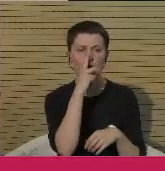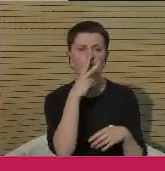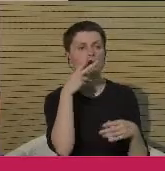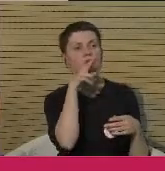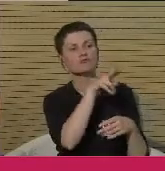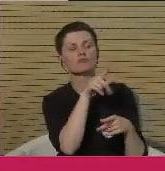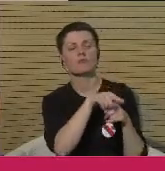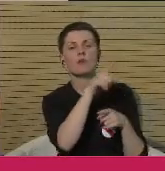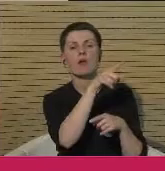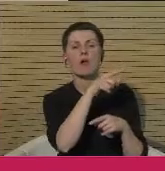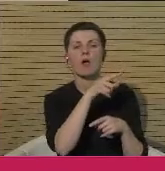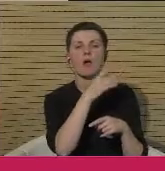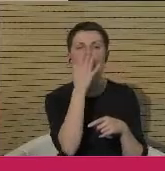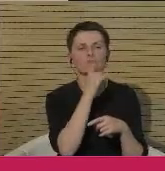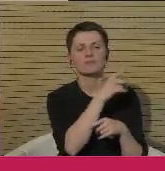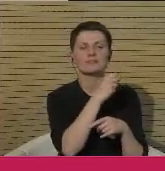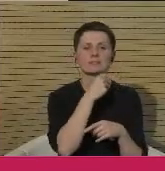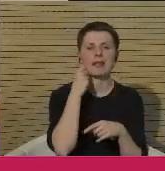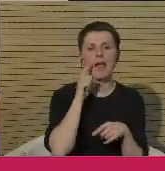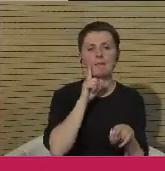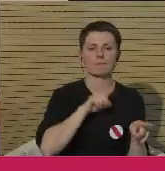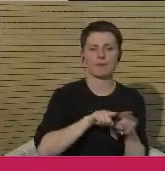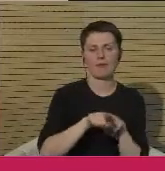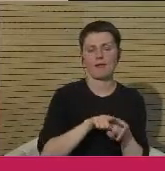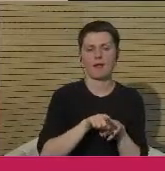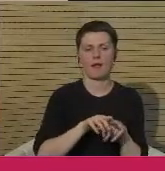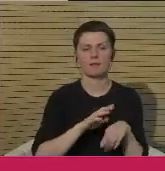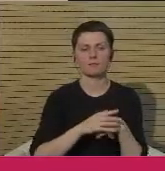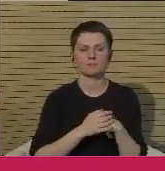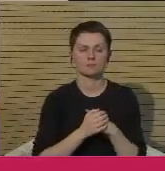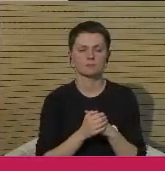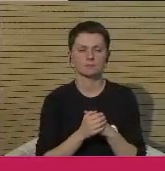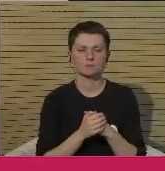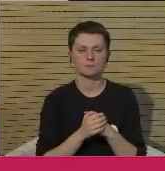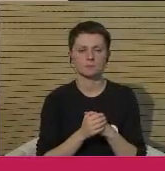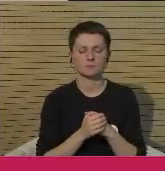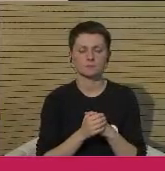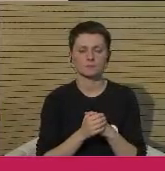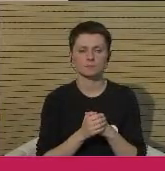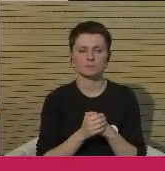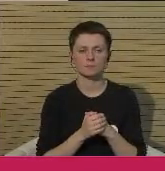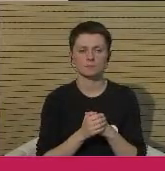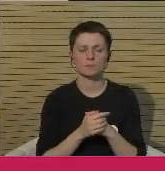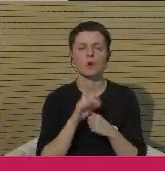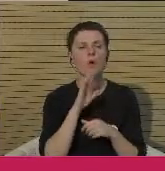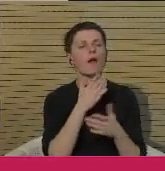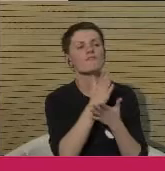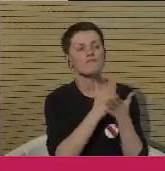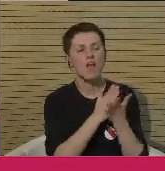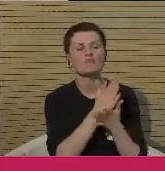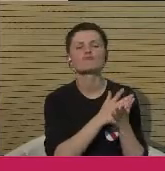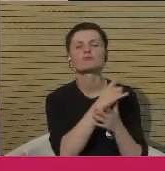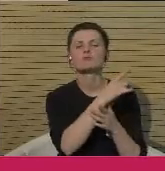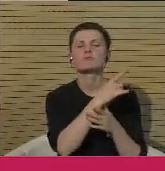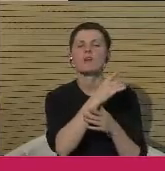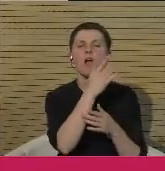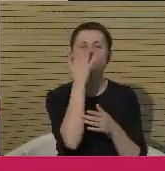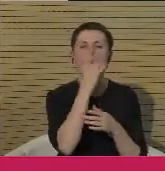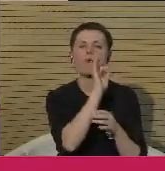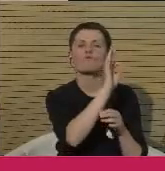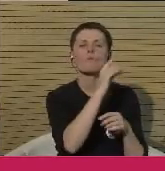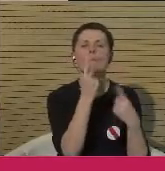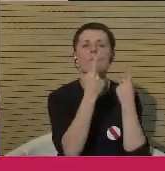there was a number of Belarusian people who saw Russia as Big Brother and who believed